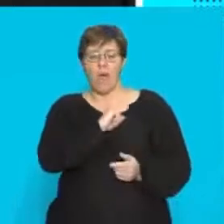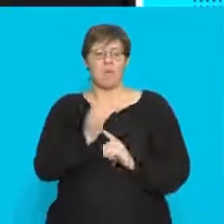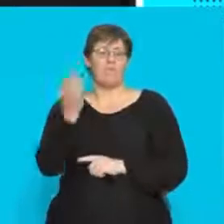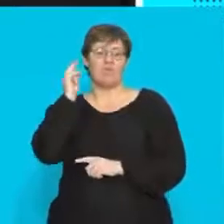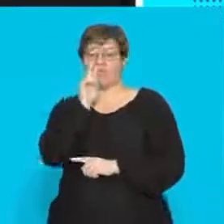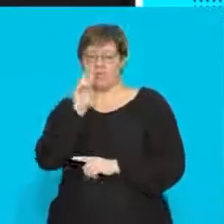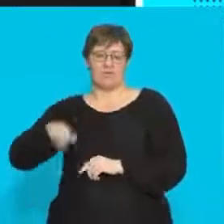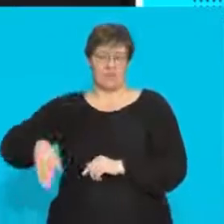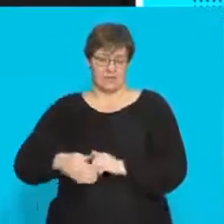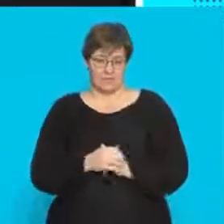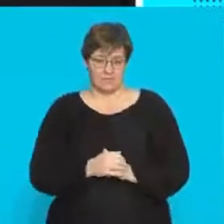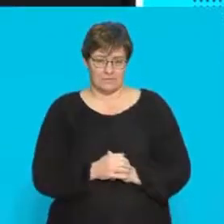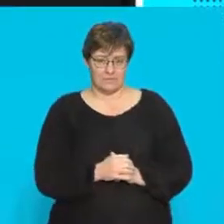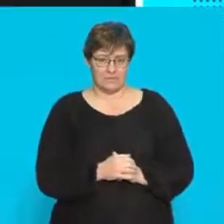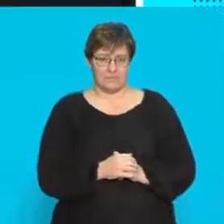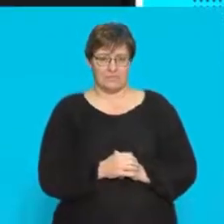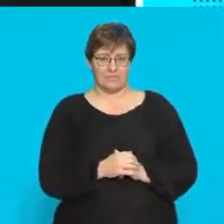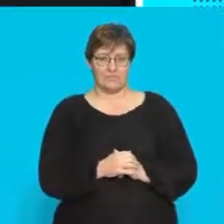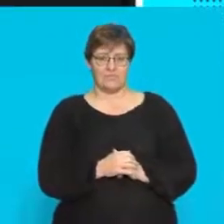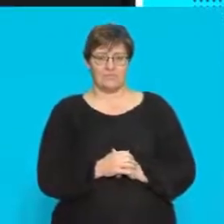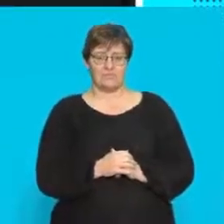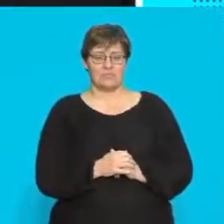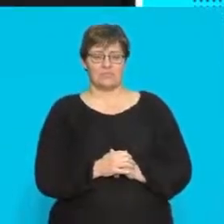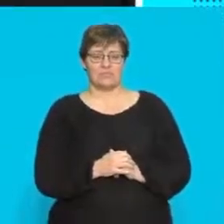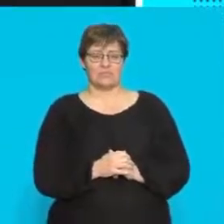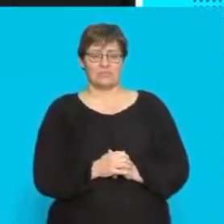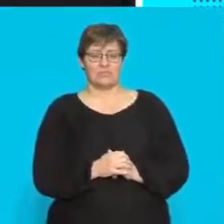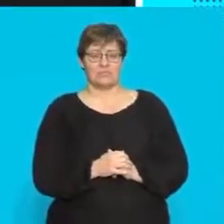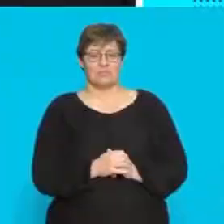something really good that we haven't seen before.